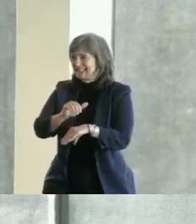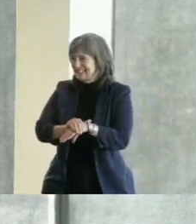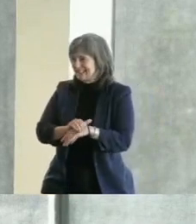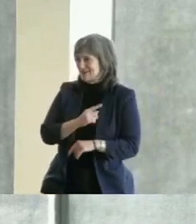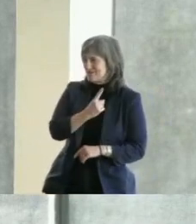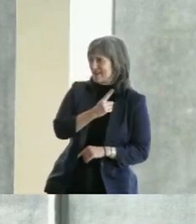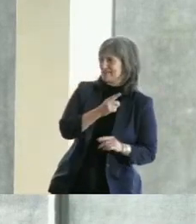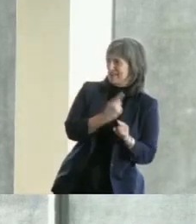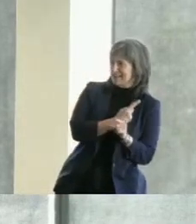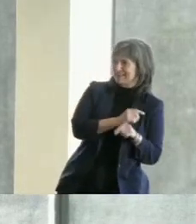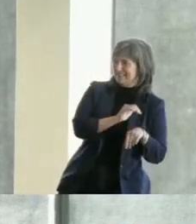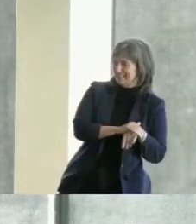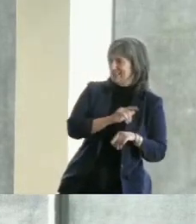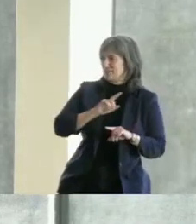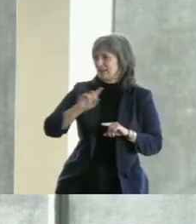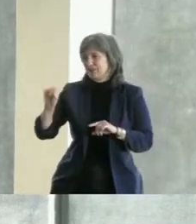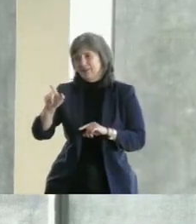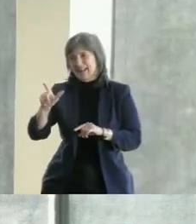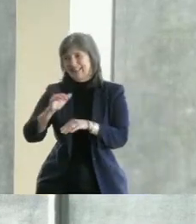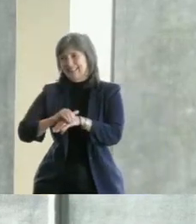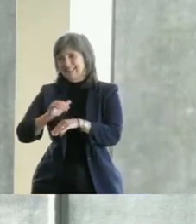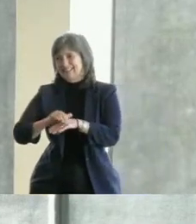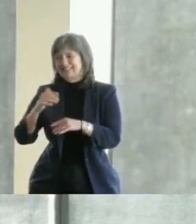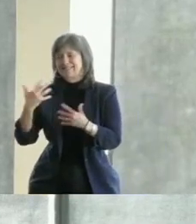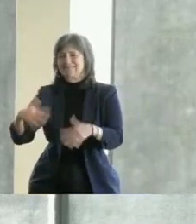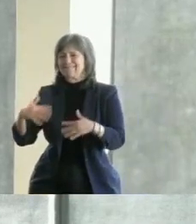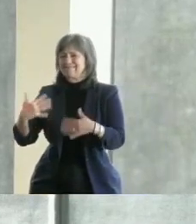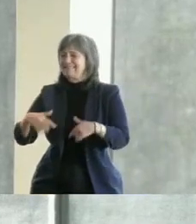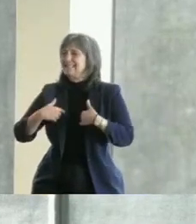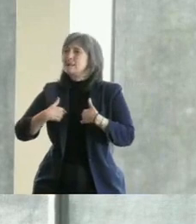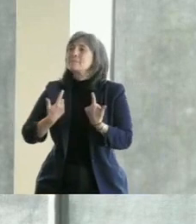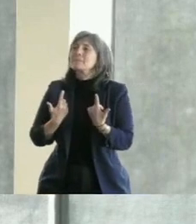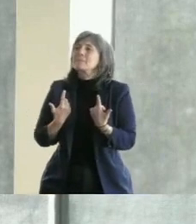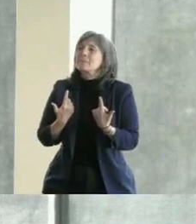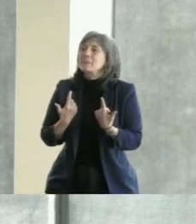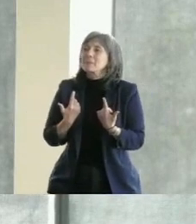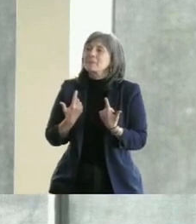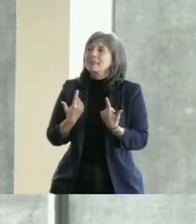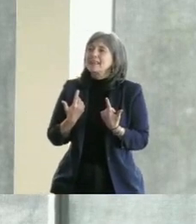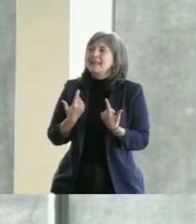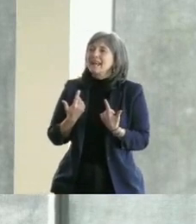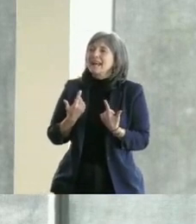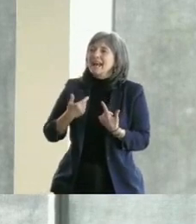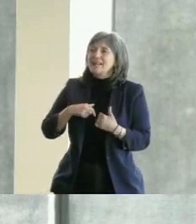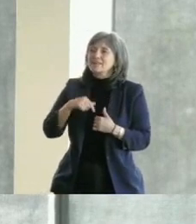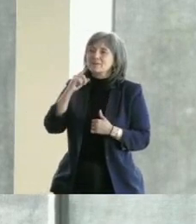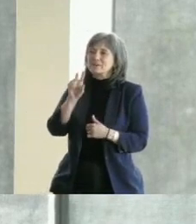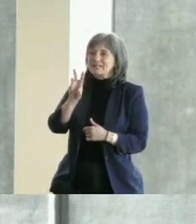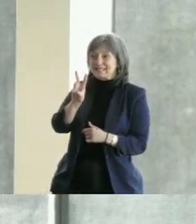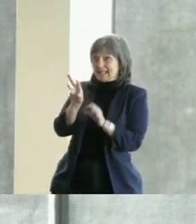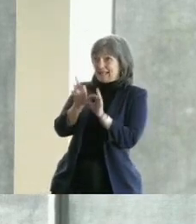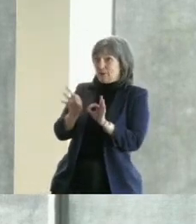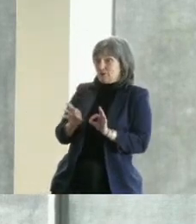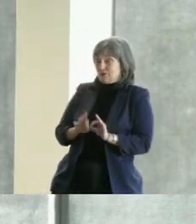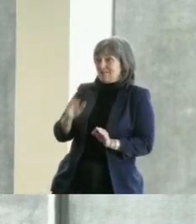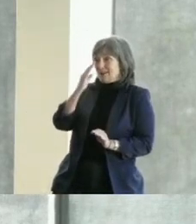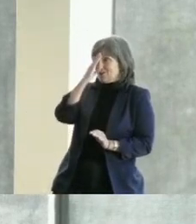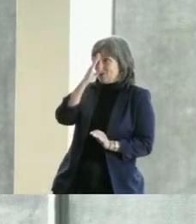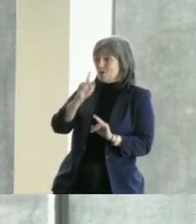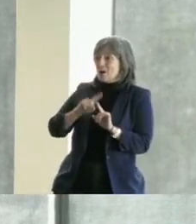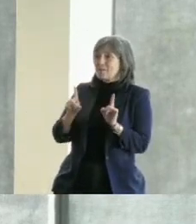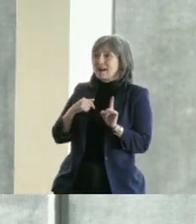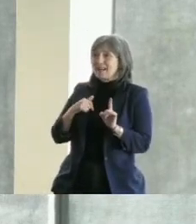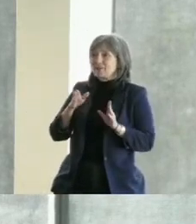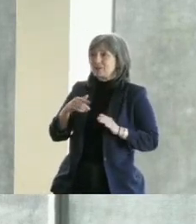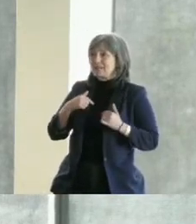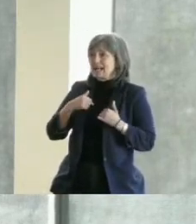go. Then you know what? Then you are missing out those 6 languages. A